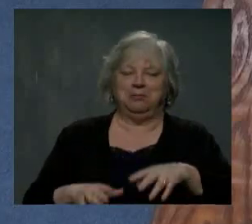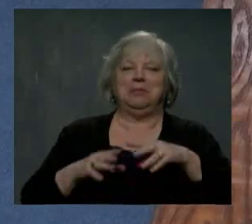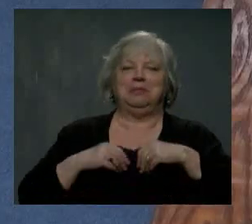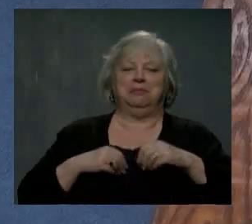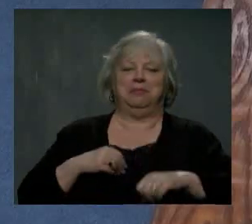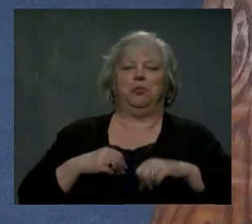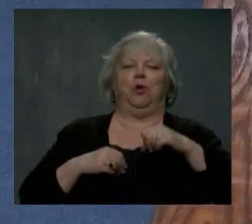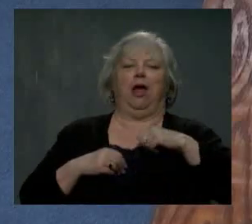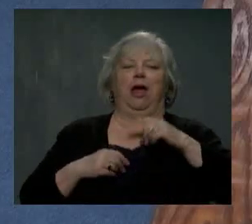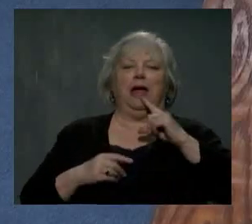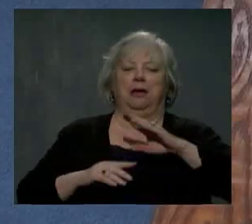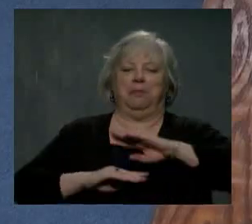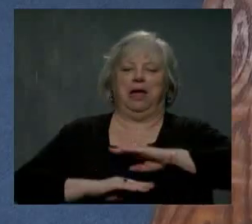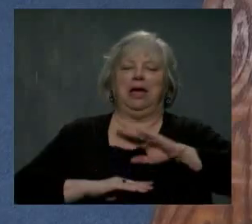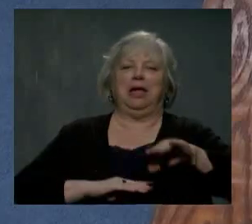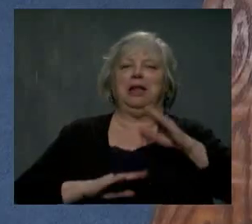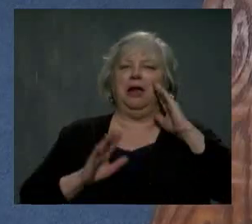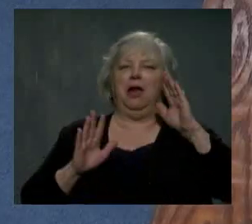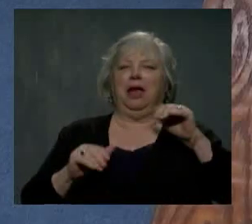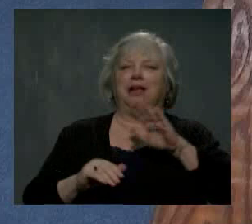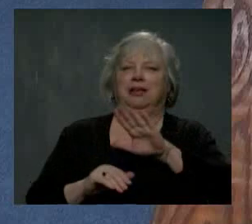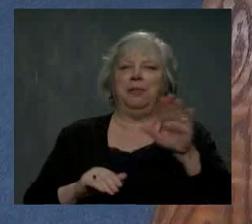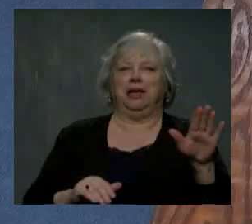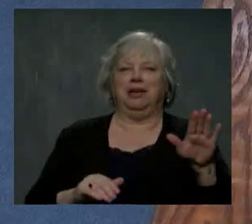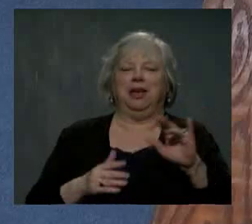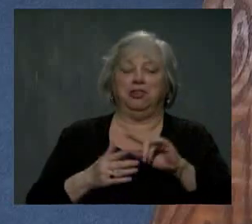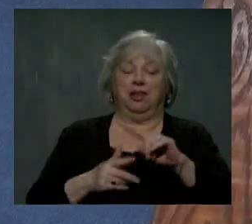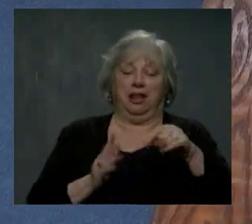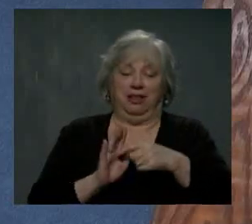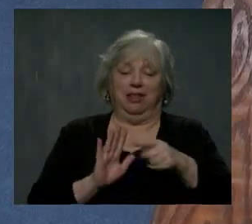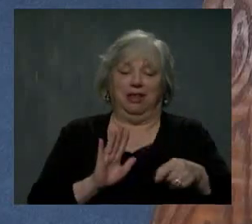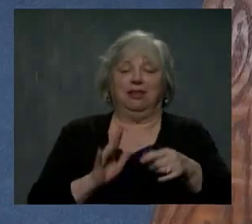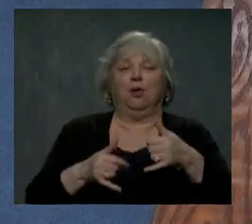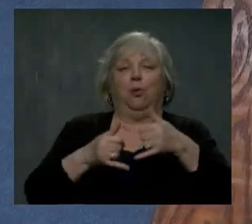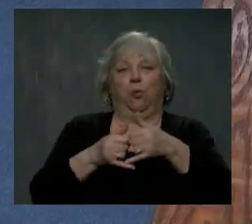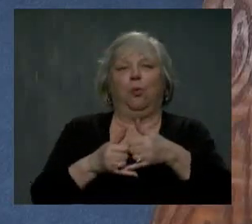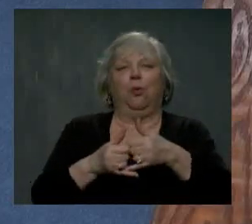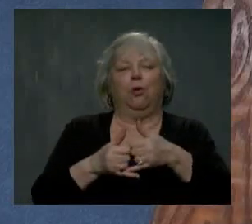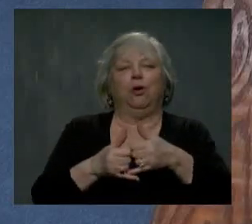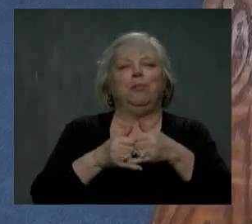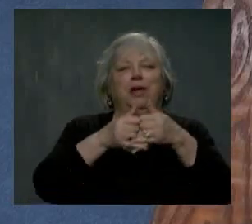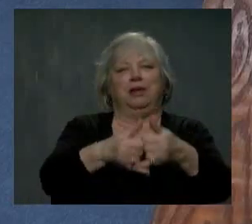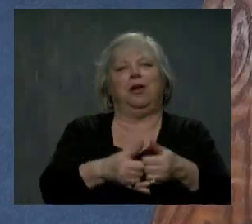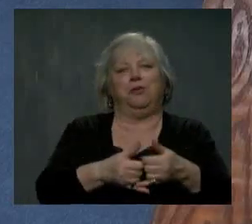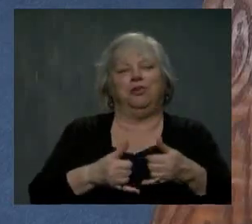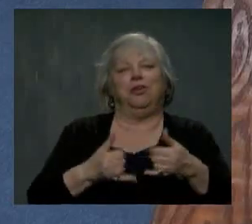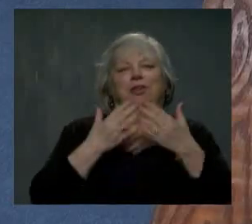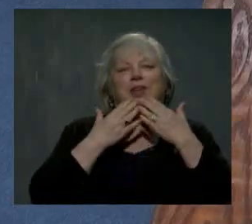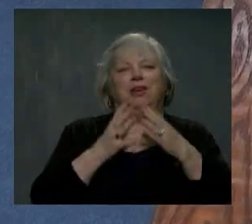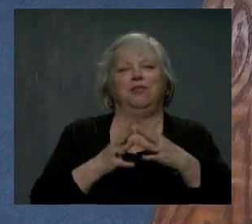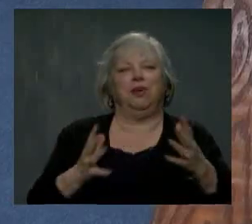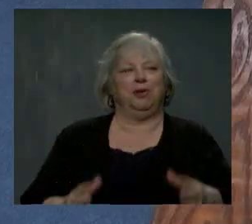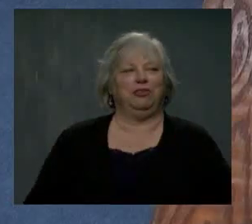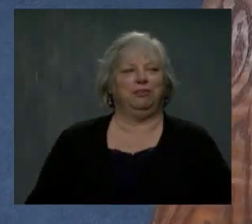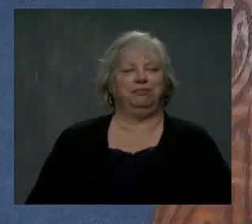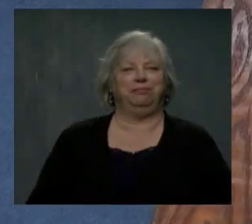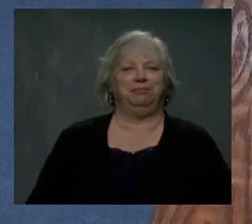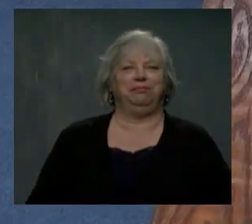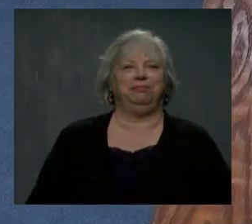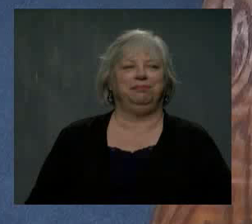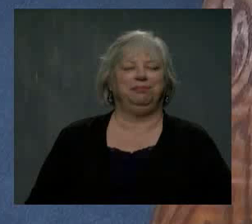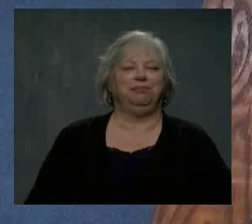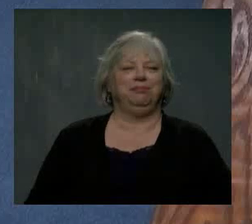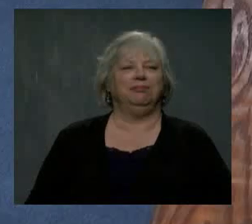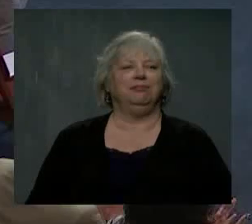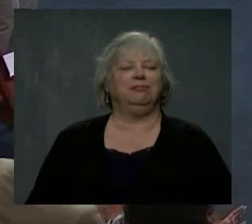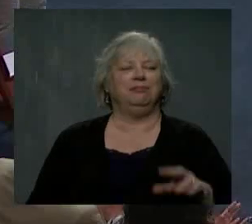in meeting those expectations that this ward confirms. Thank you very much. Thank